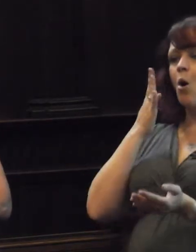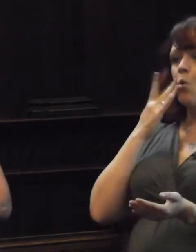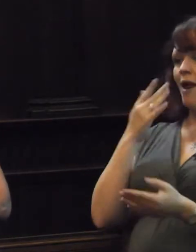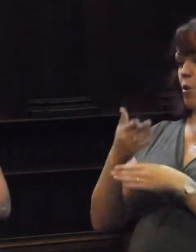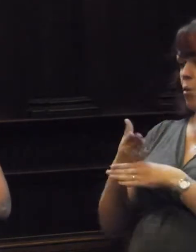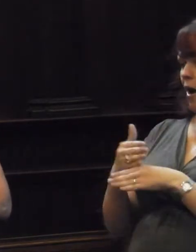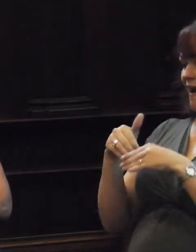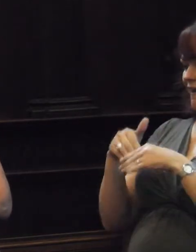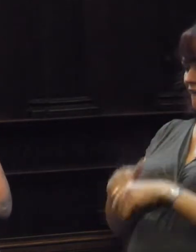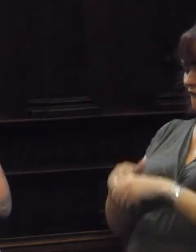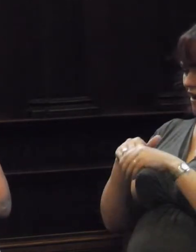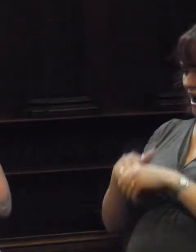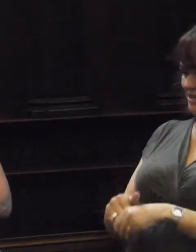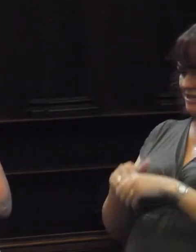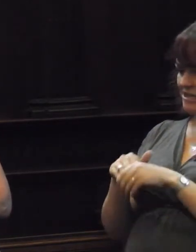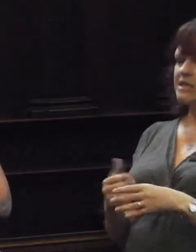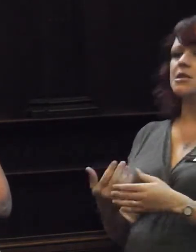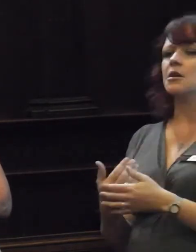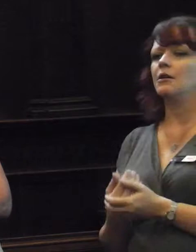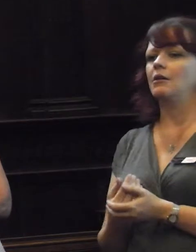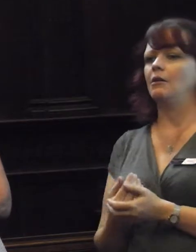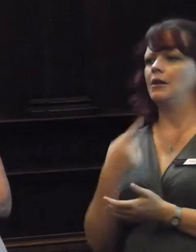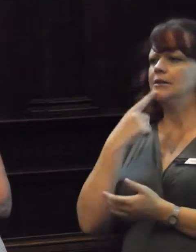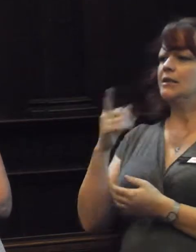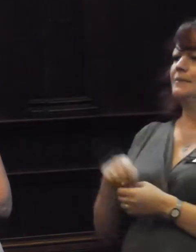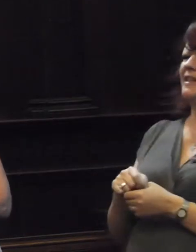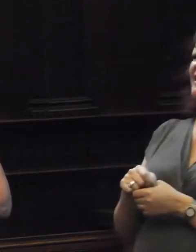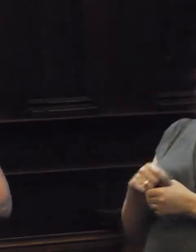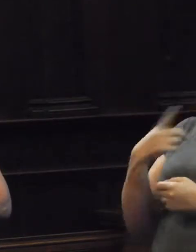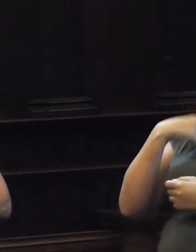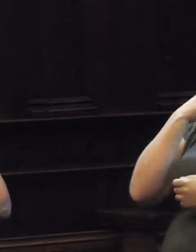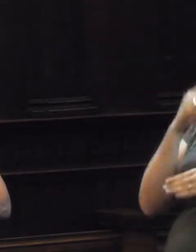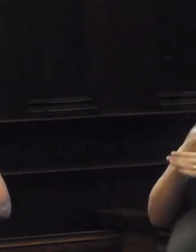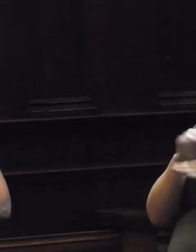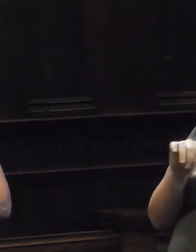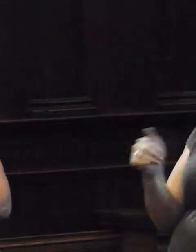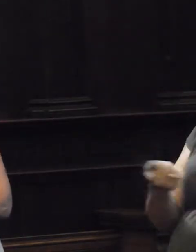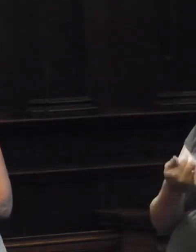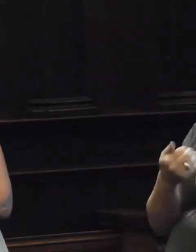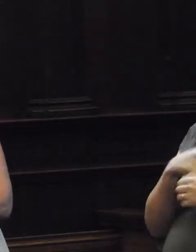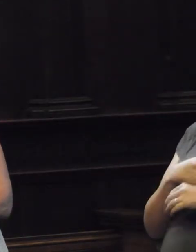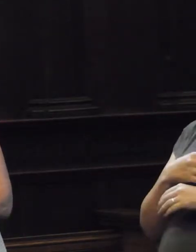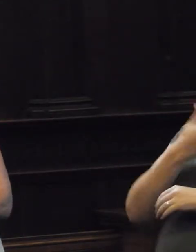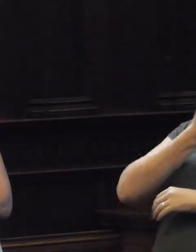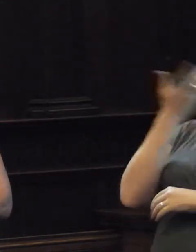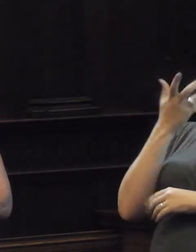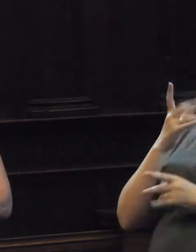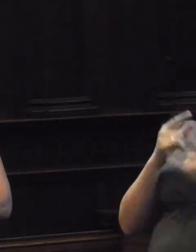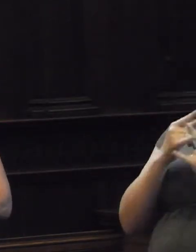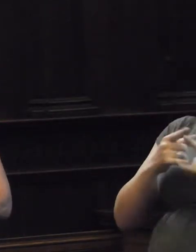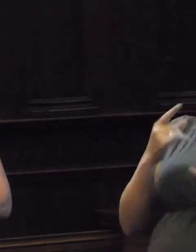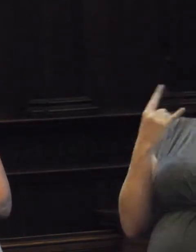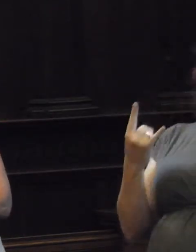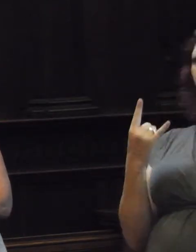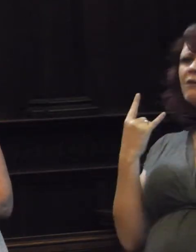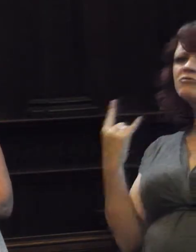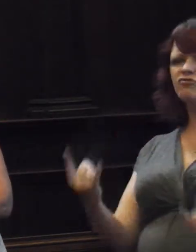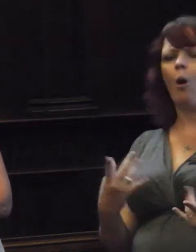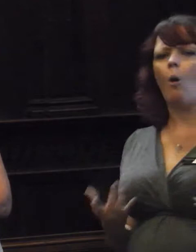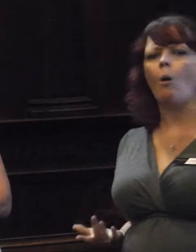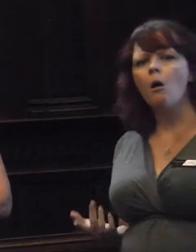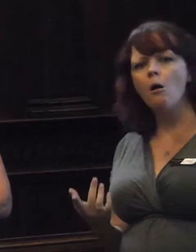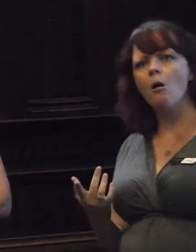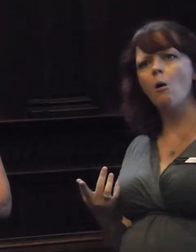workshop called Some, Sex, Rock and Roll would be any good to the vulnerable people that I taught. Little did she